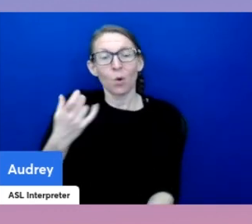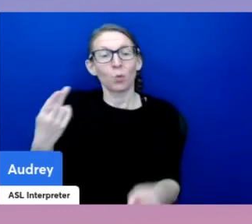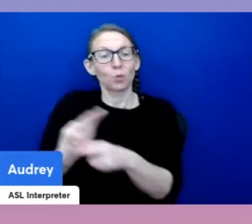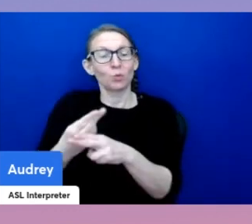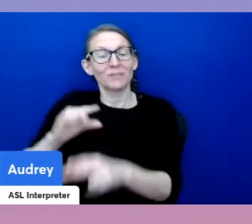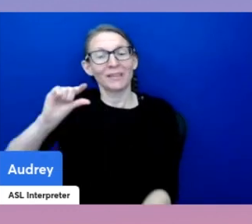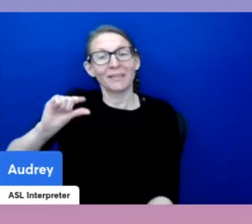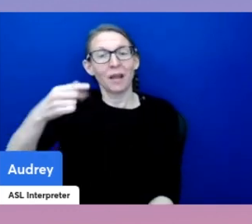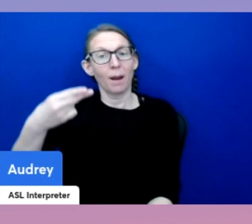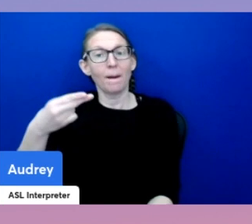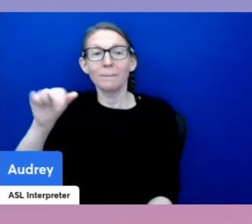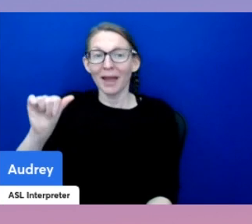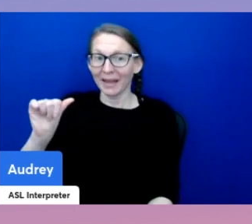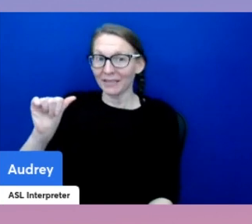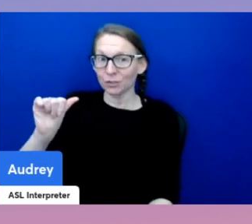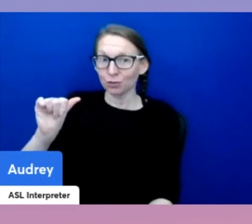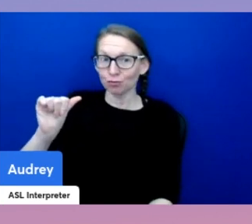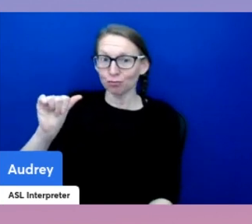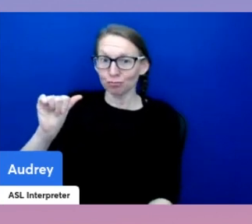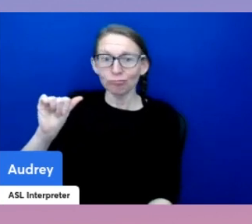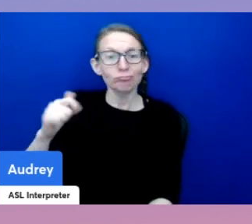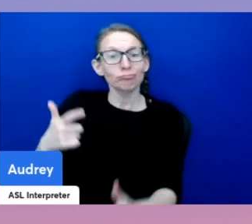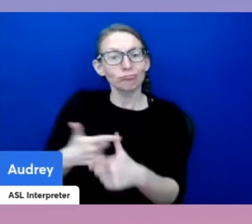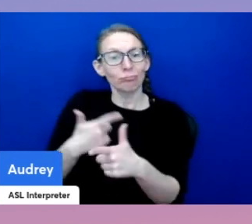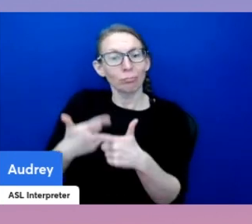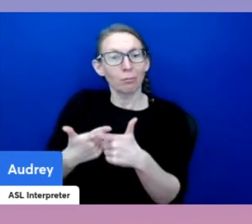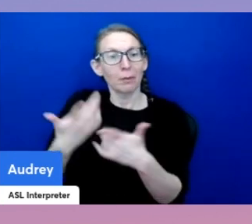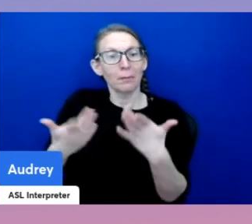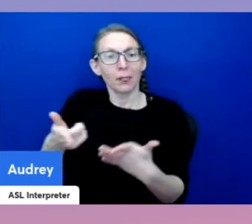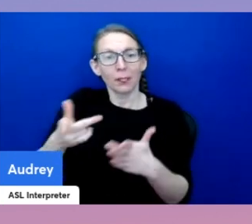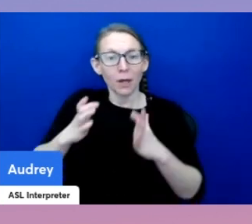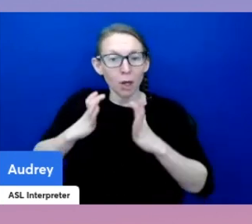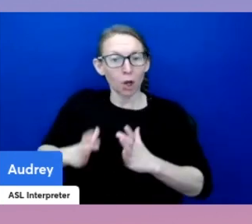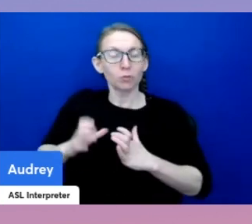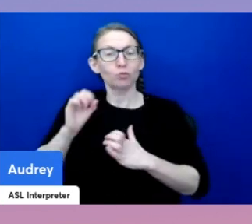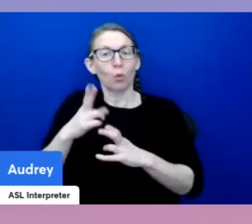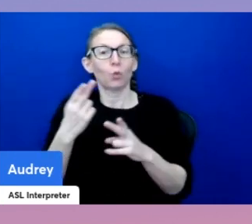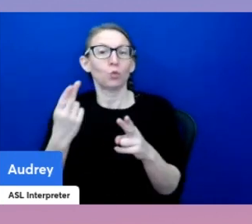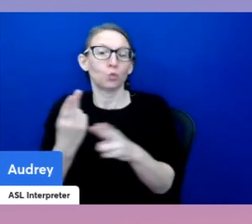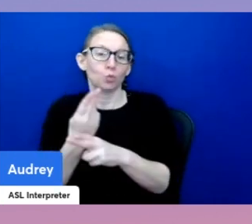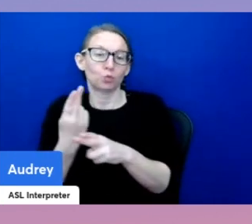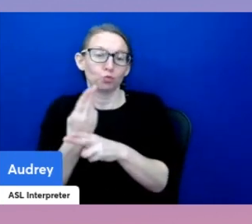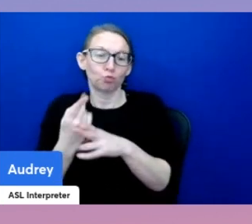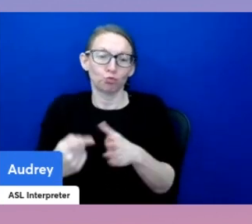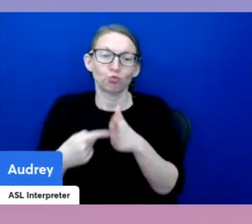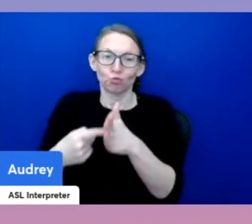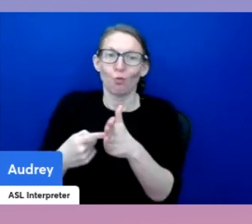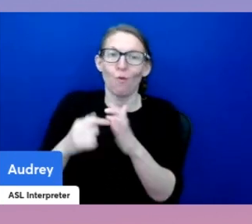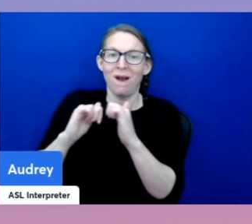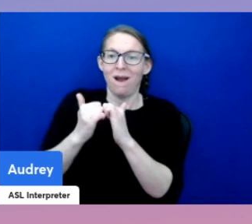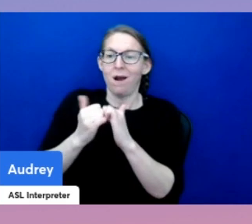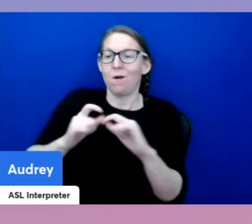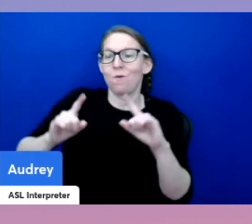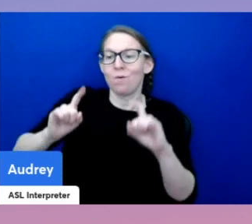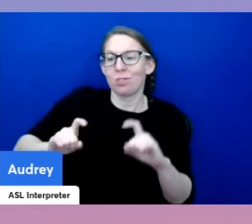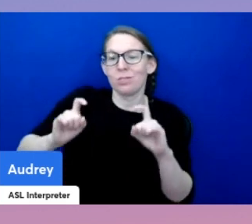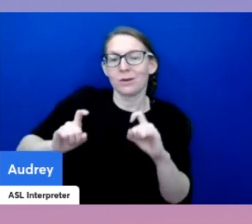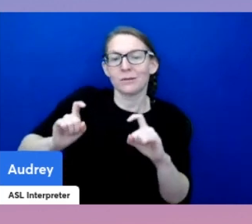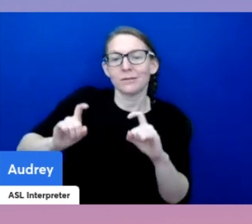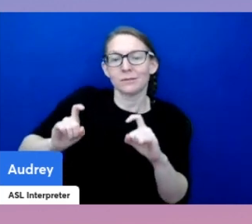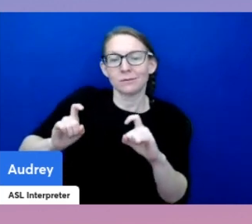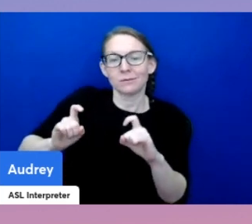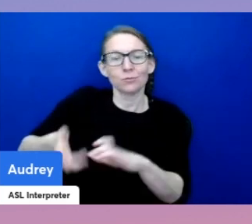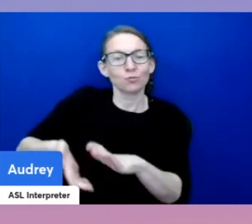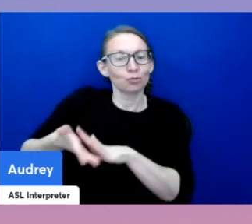want to the customer or the user show how the test it works. Yeah, you can use the